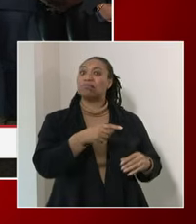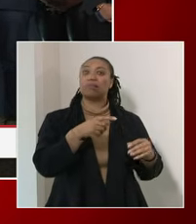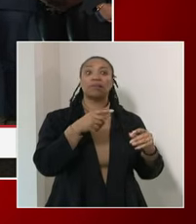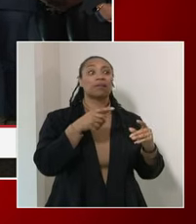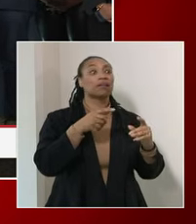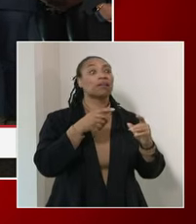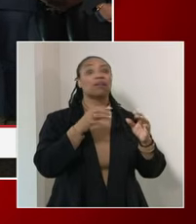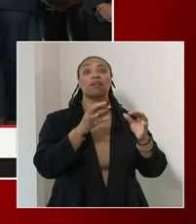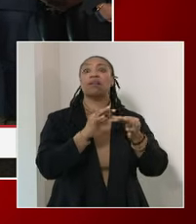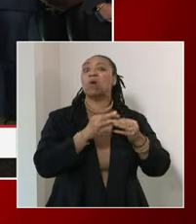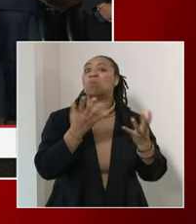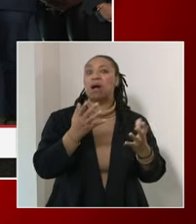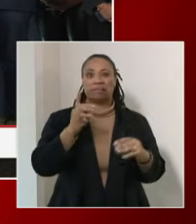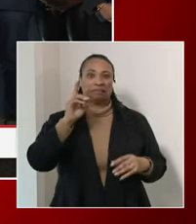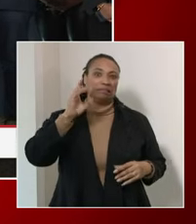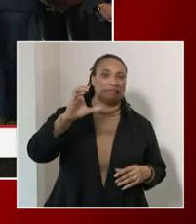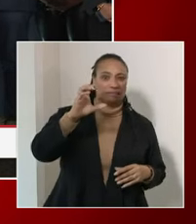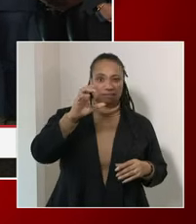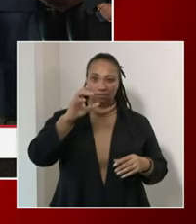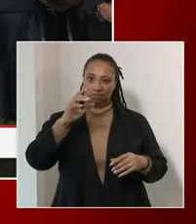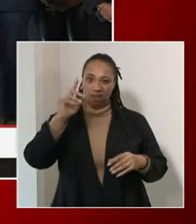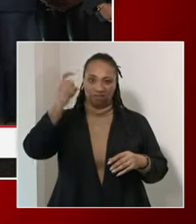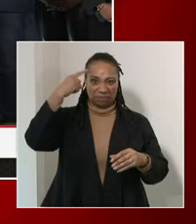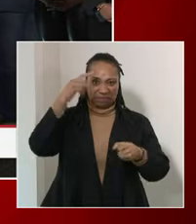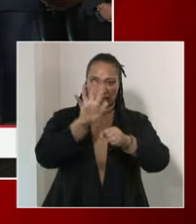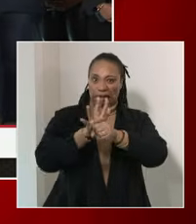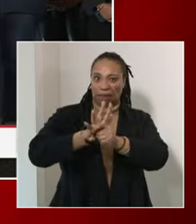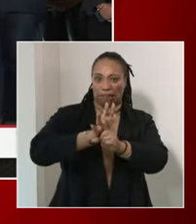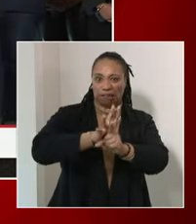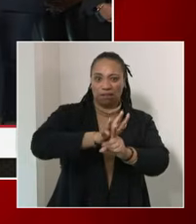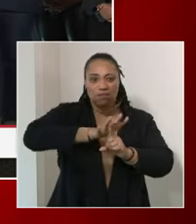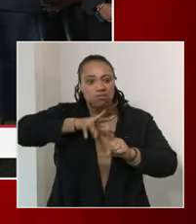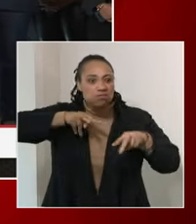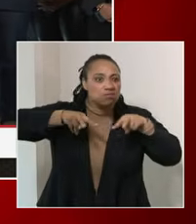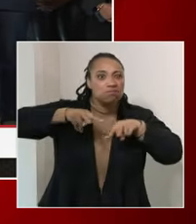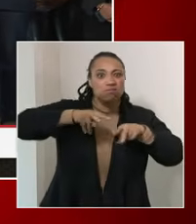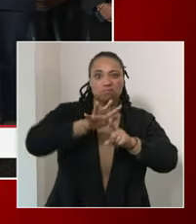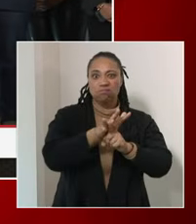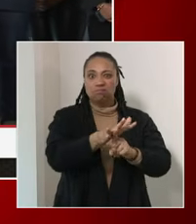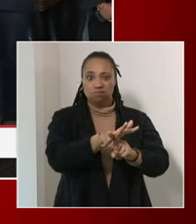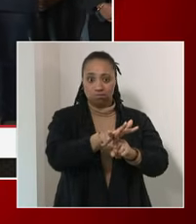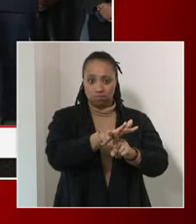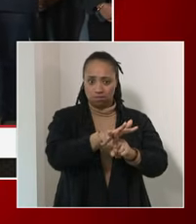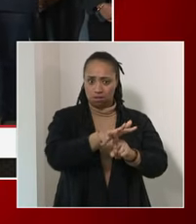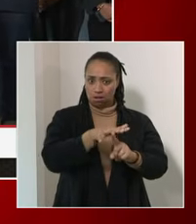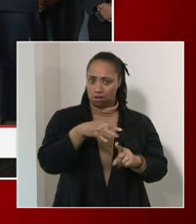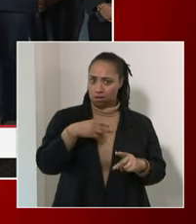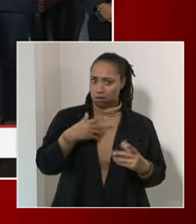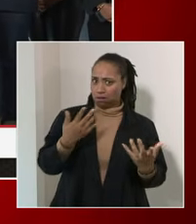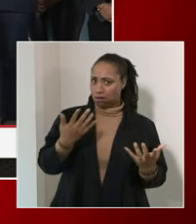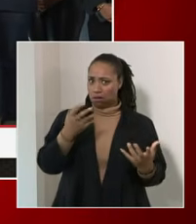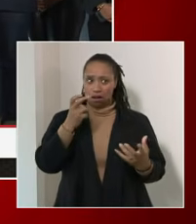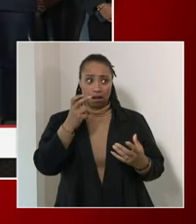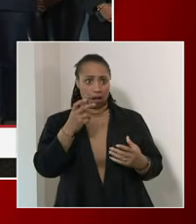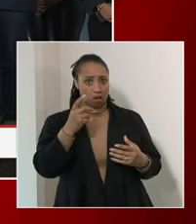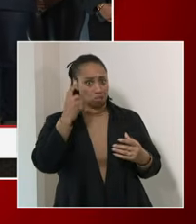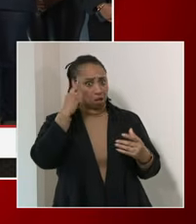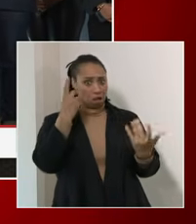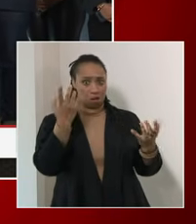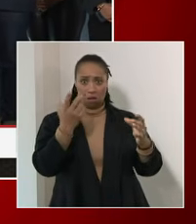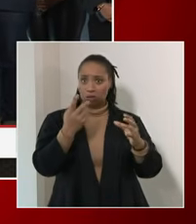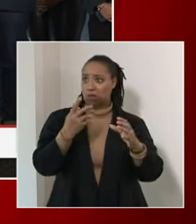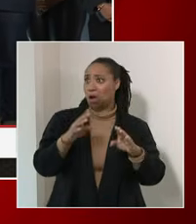lot of students going back with little or no heat, even as city officials touted a swift reopening, at least 10 of